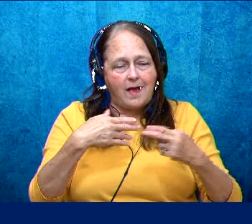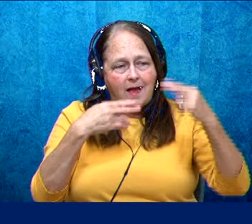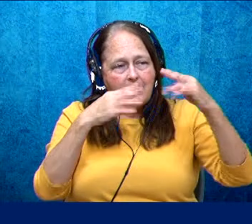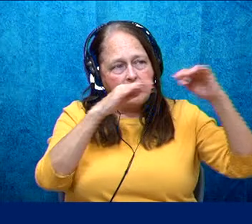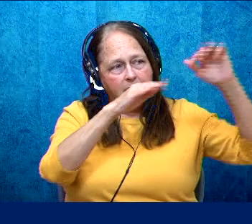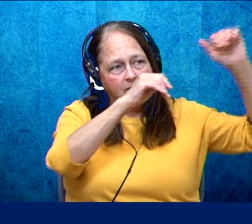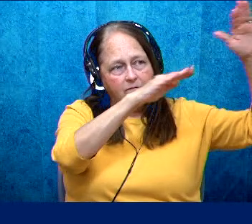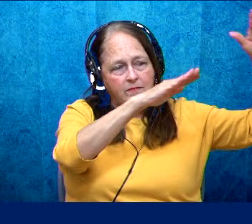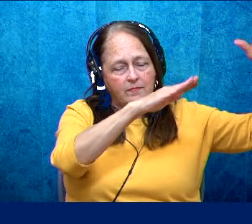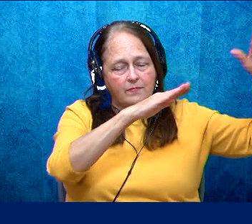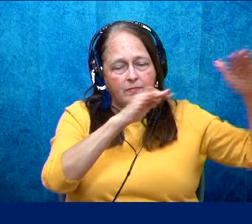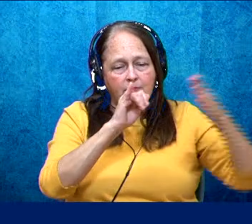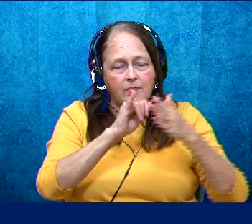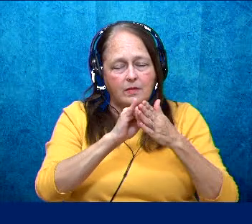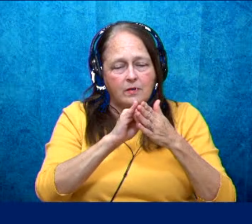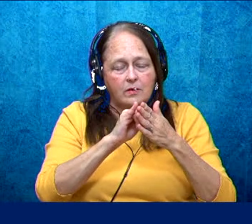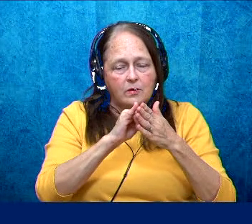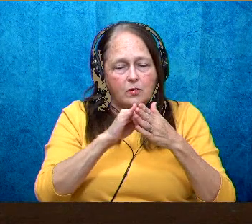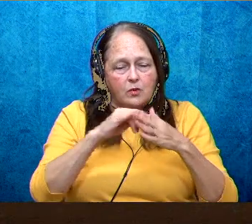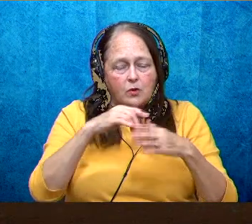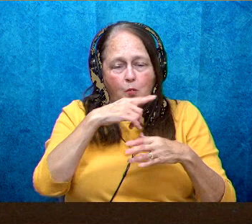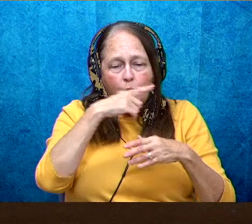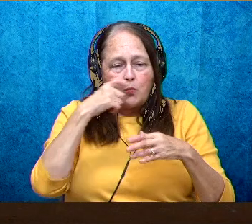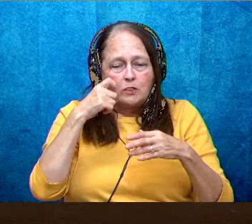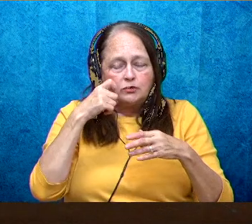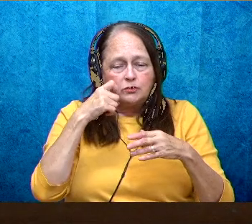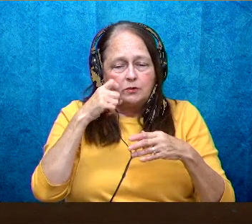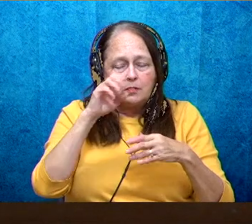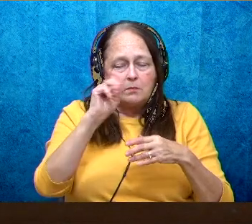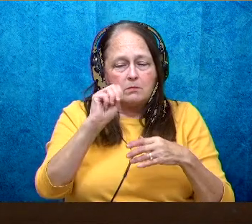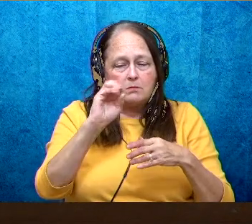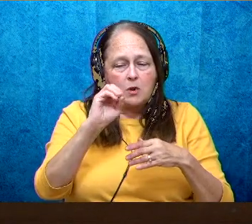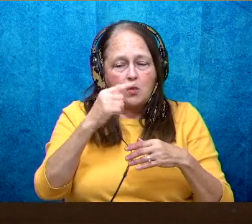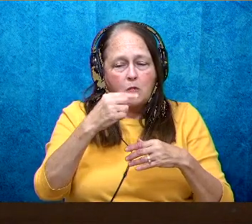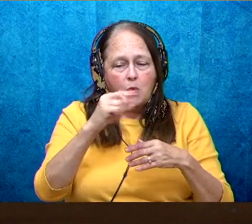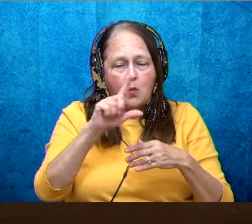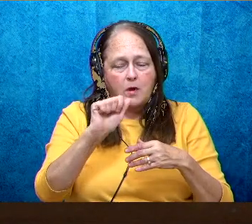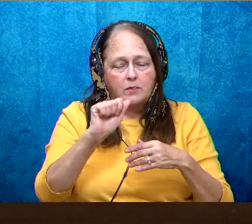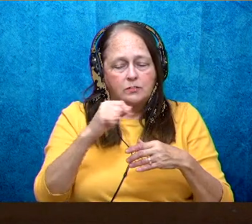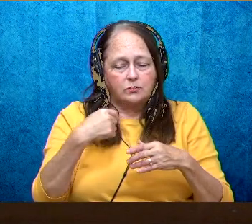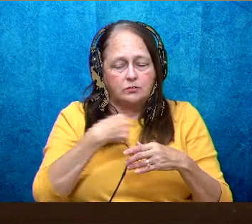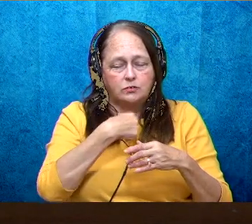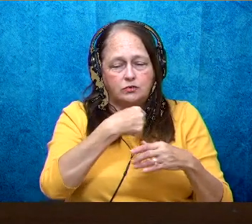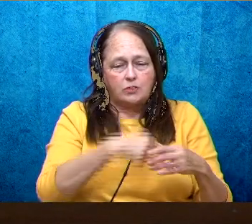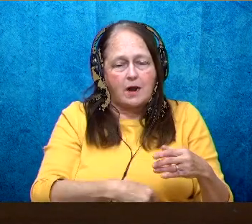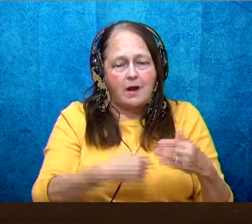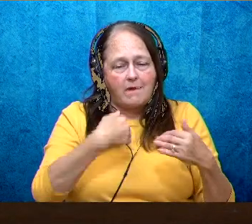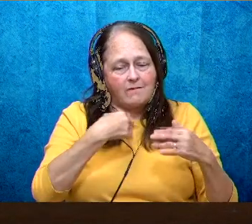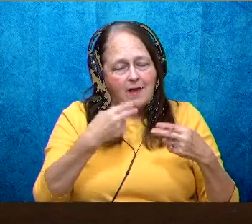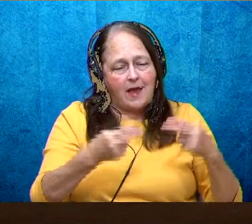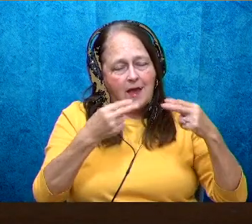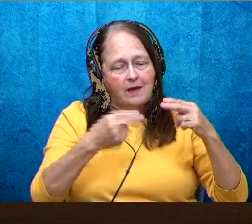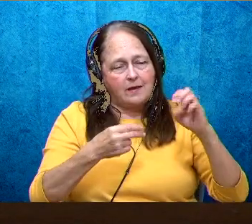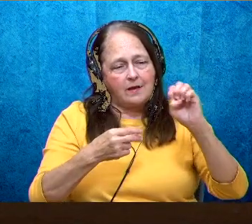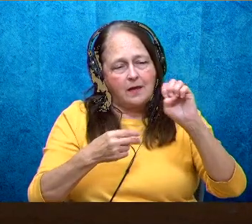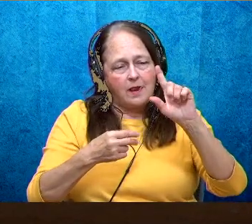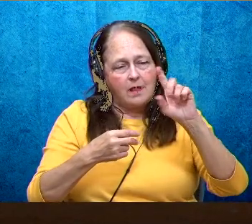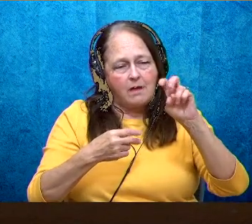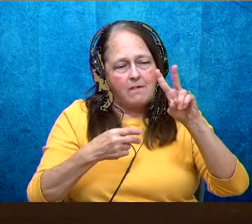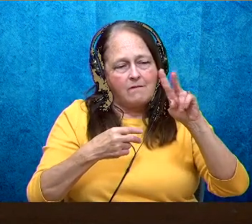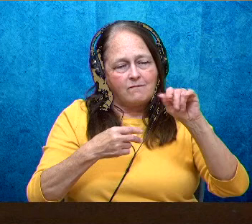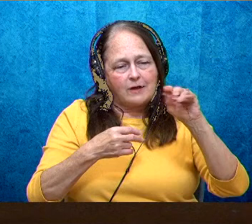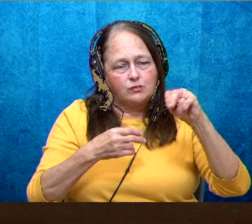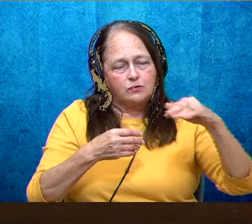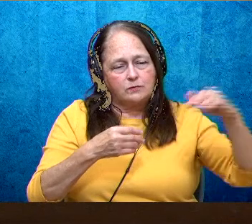elevation. Along Russia's southern border with Mongolia and China, you've got some high elevation. The